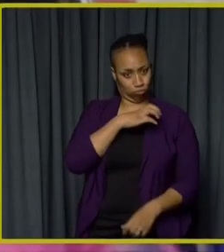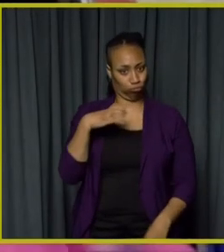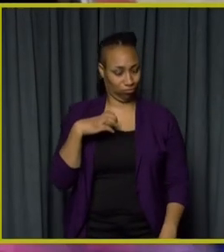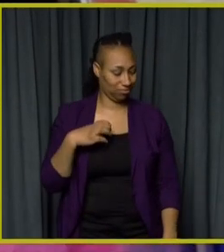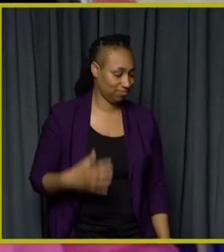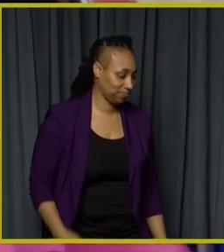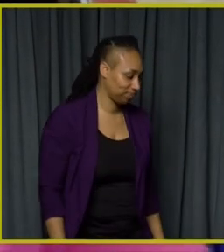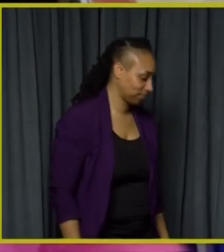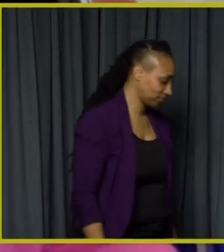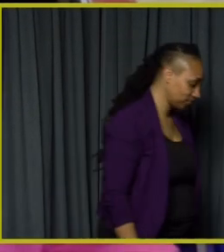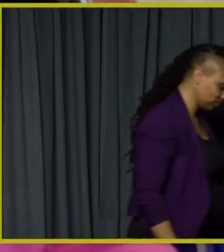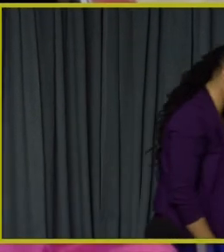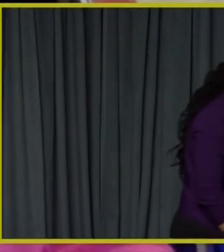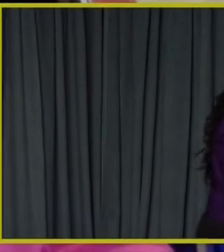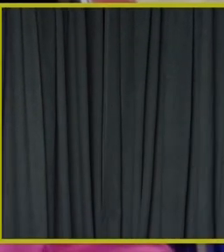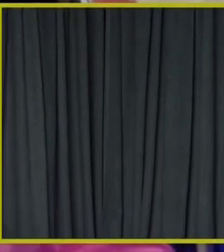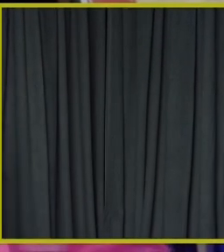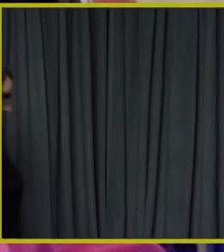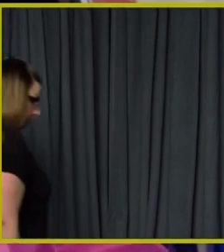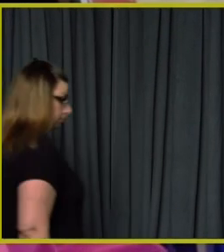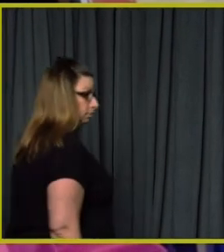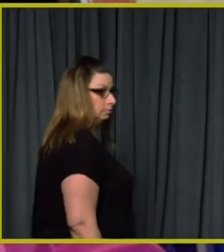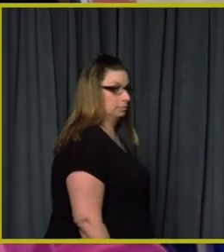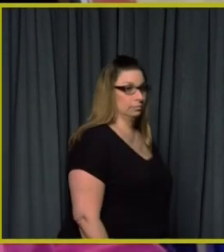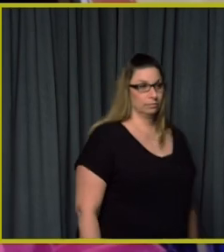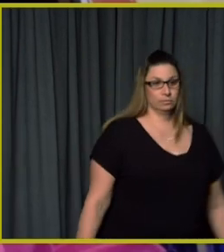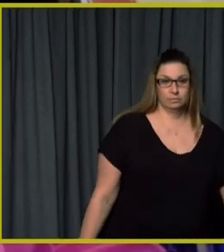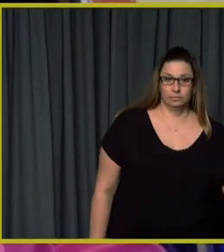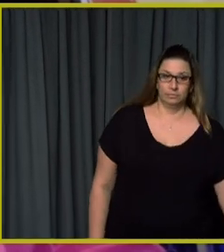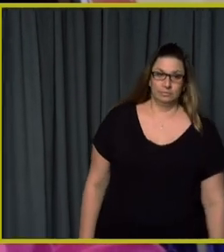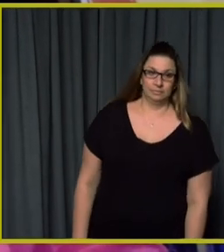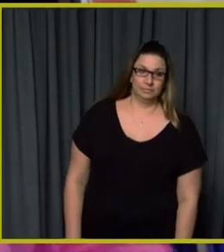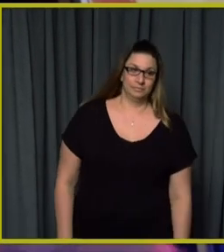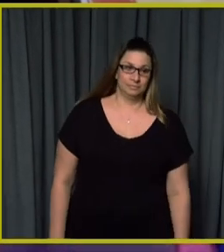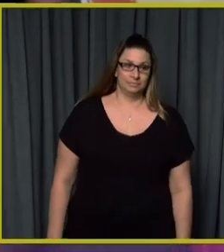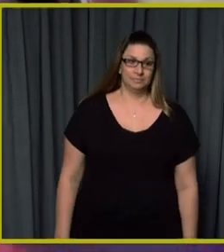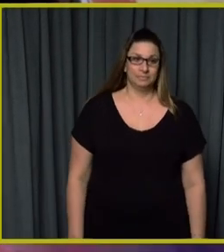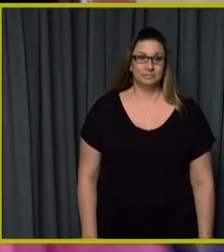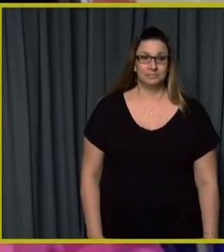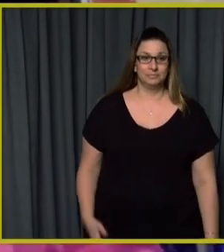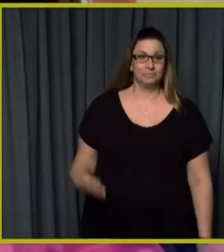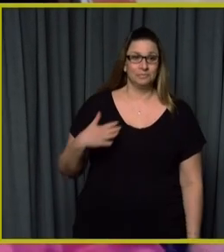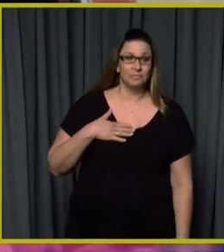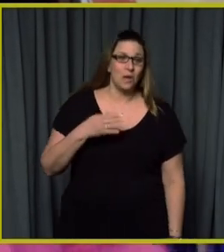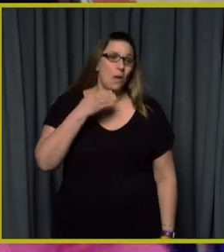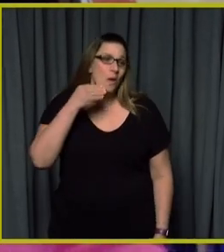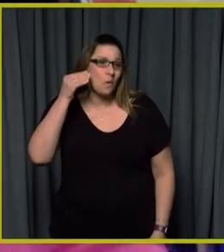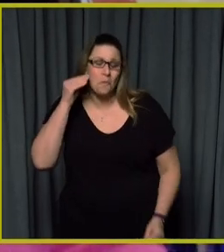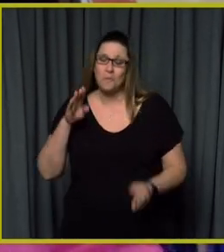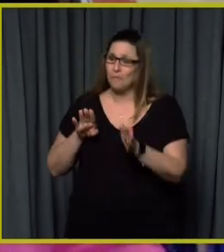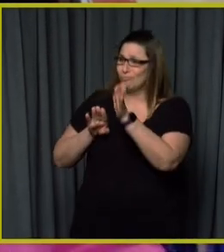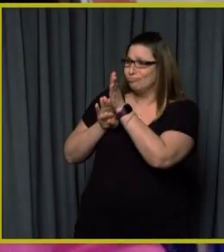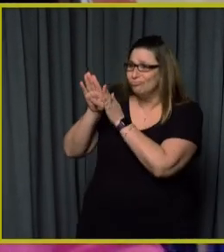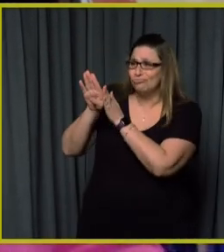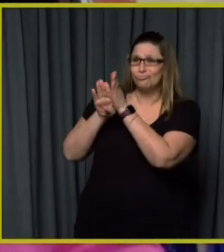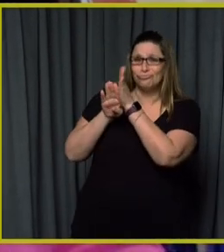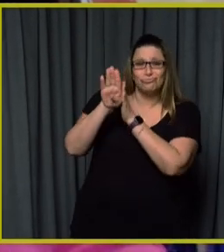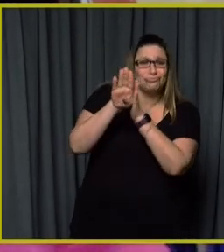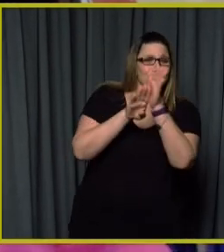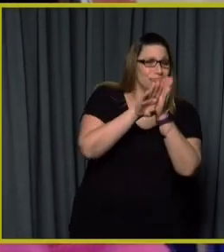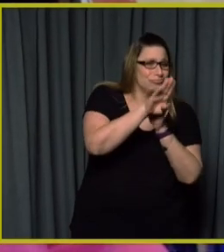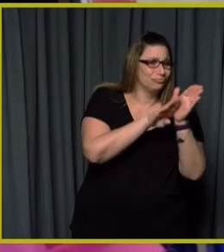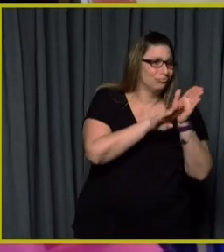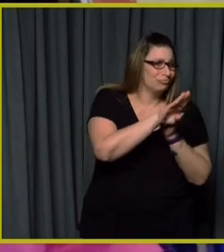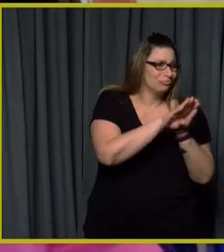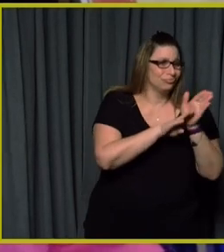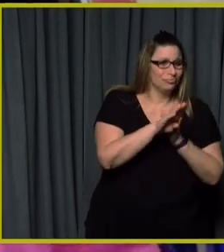You know, I'm from Louisiana. It's my home state, and those numbers are absolutely staggering. And when I saw this beginning to happen, this narrative about how